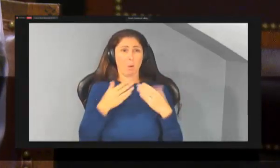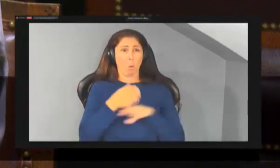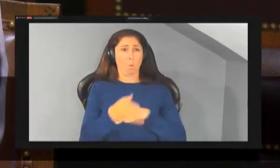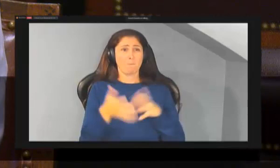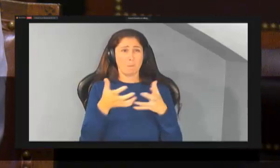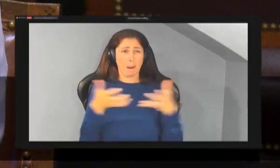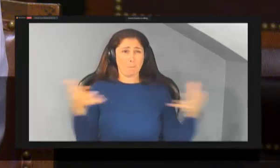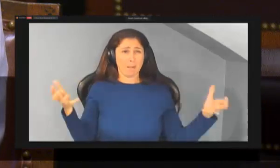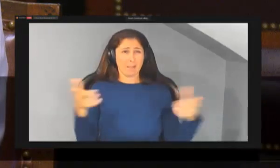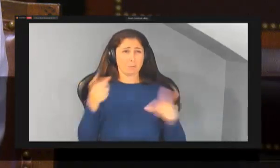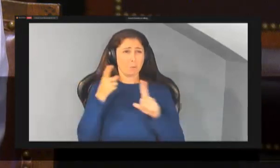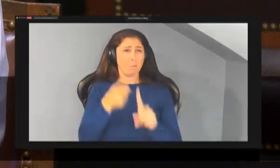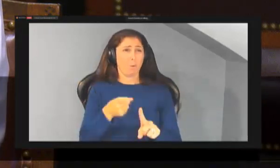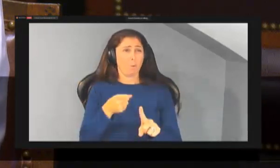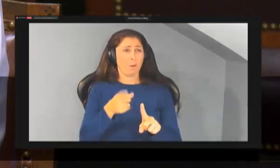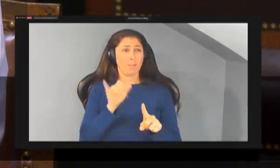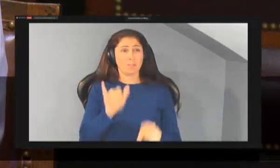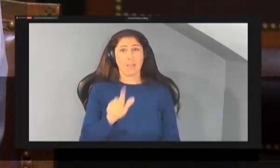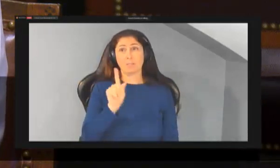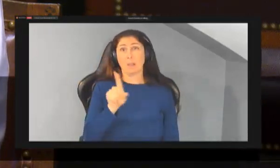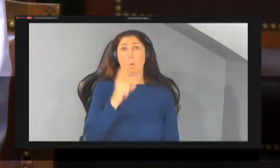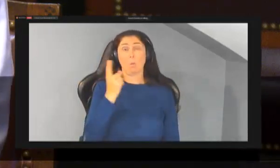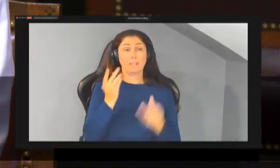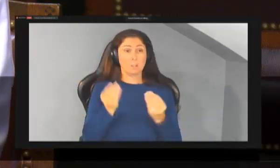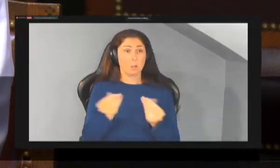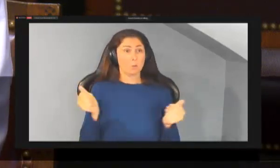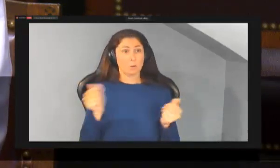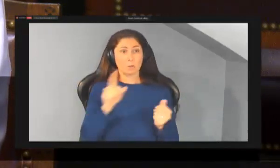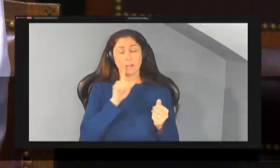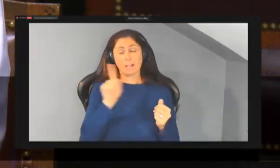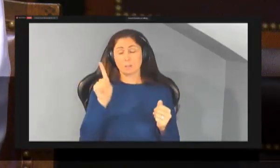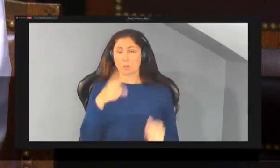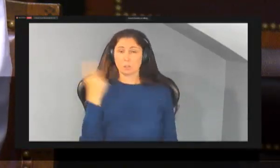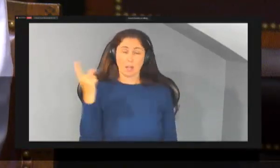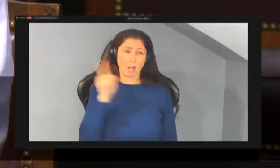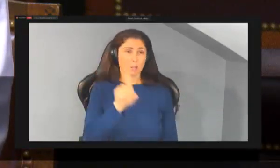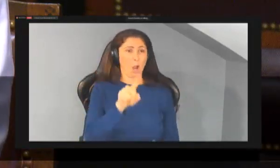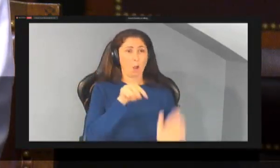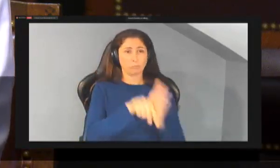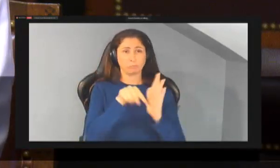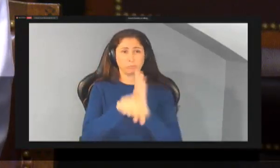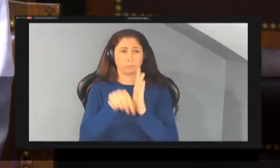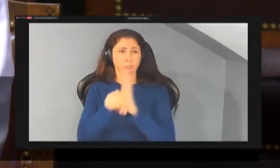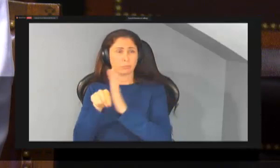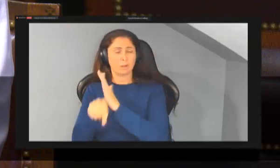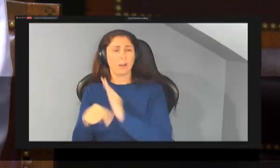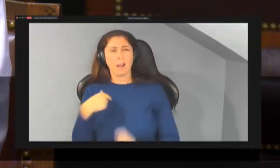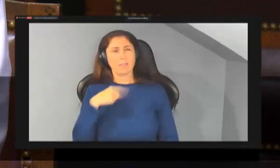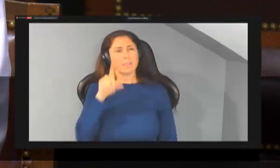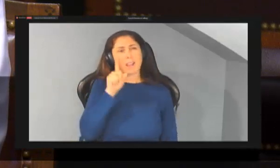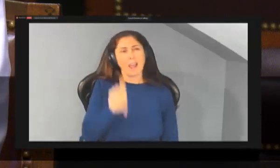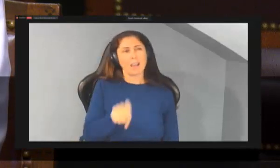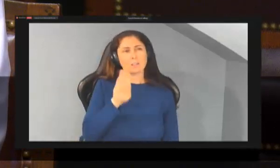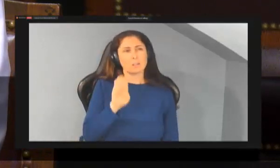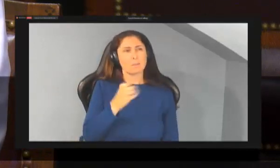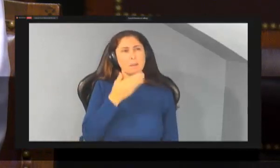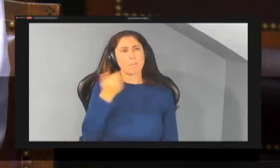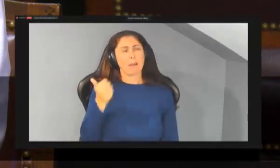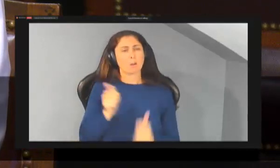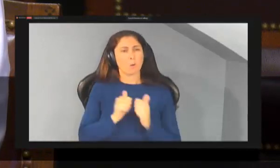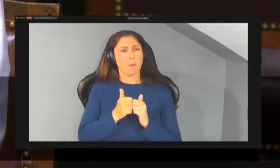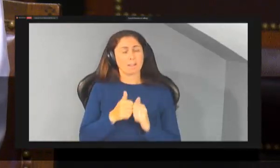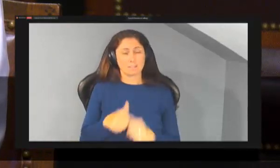point to that the only solution is just to go out and slaughter. I think there has to be better ways to do this. I